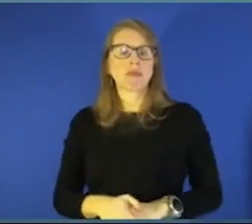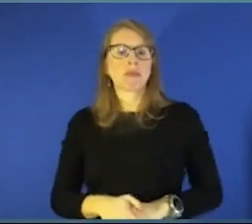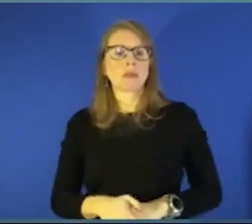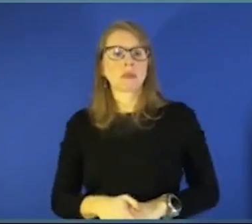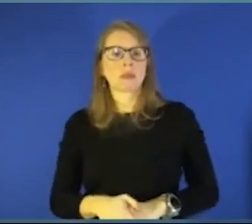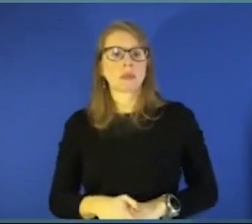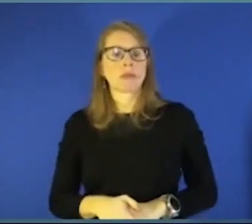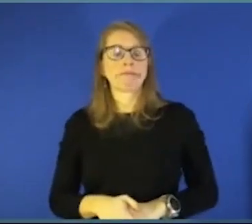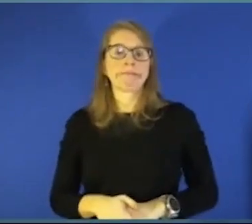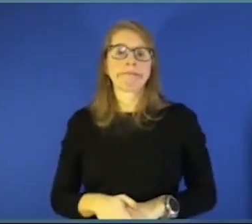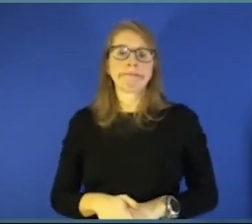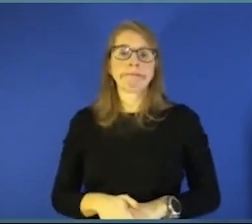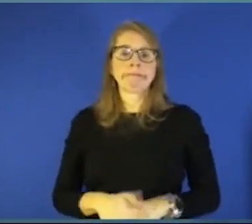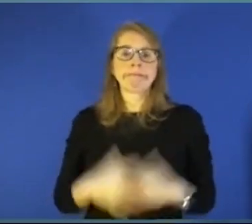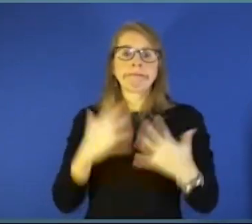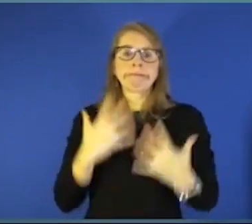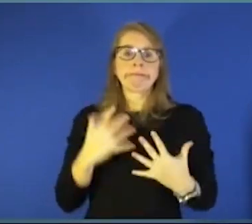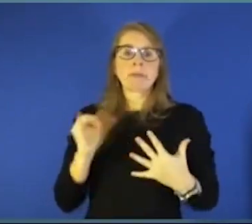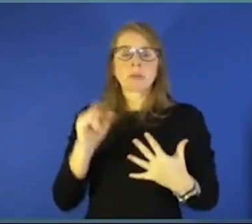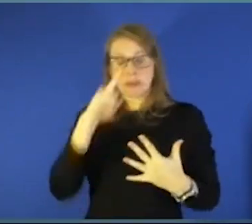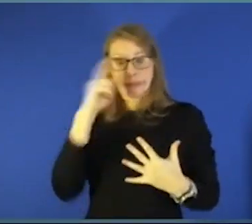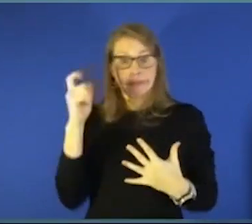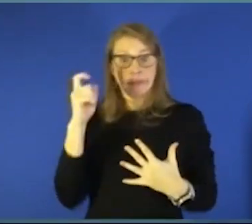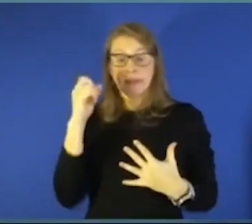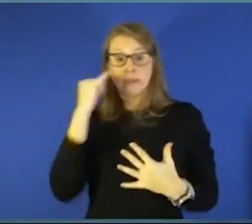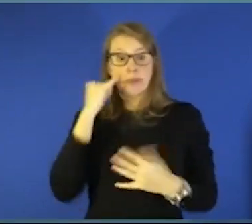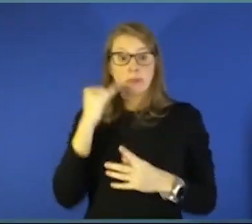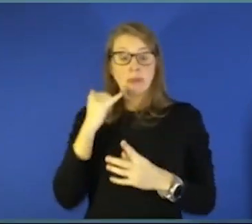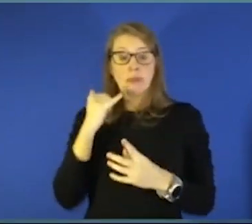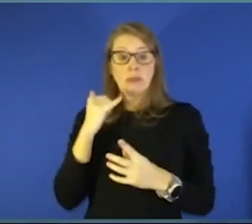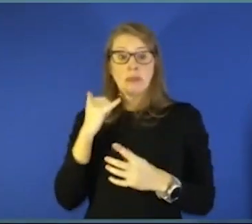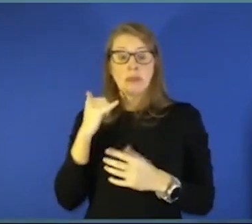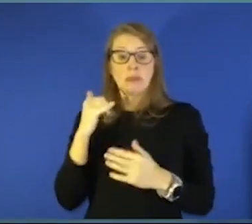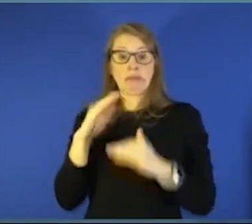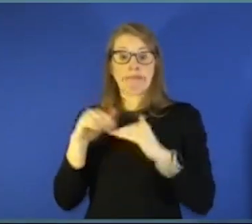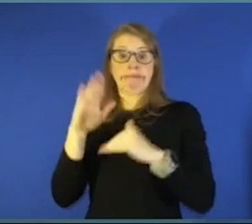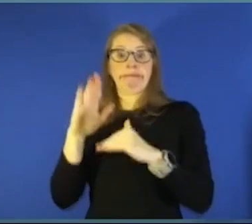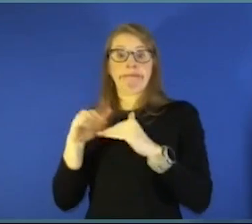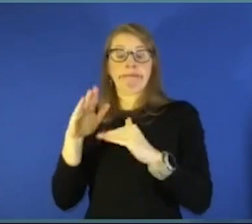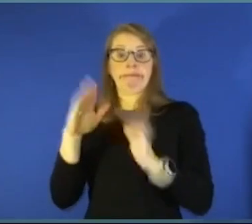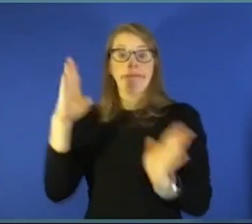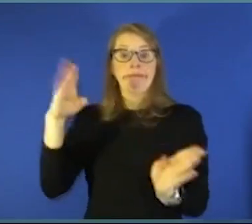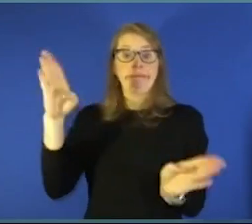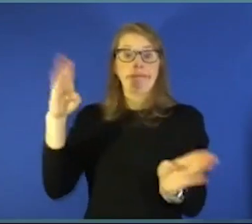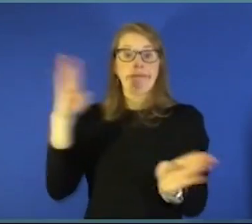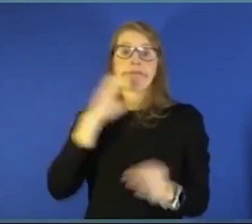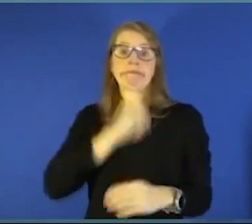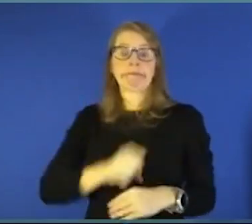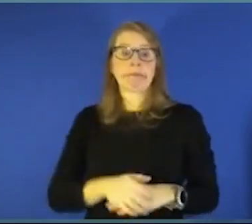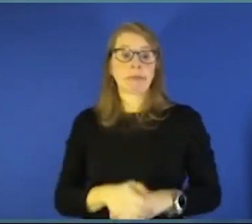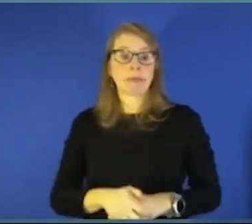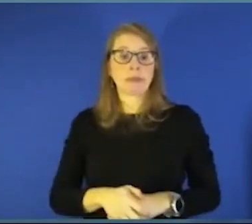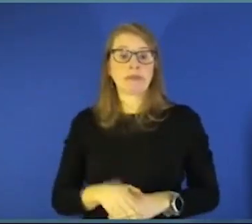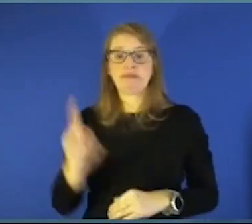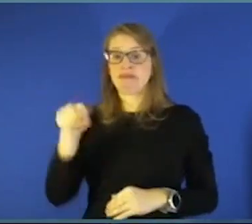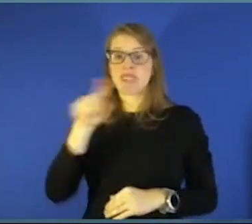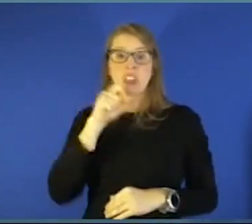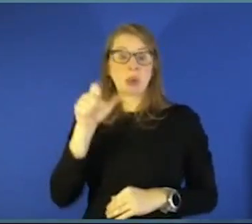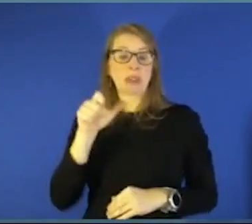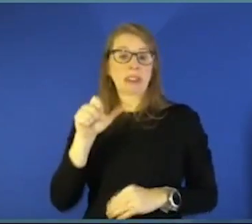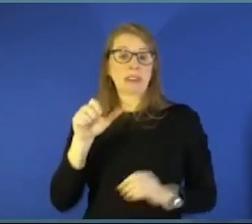also discouraging, especially if you are at extremes of age, because those folks just don't seem to do very